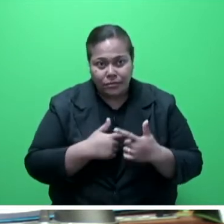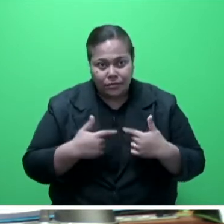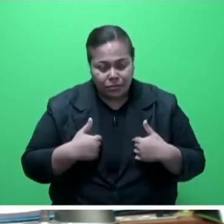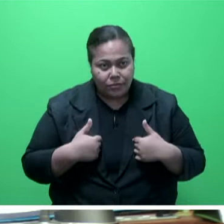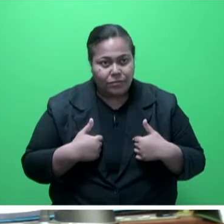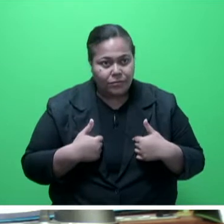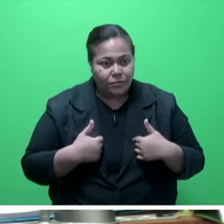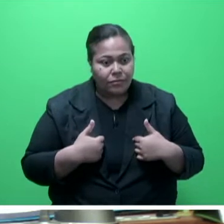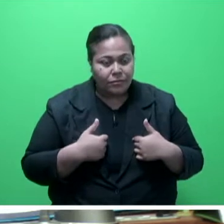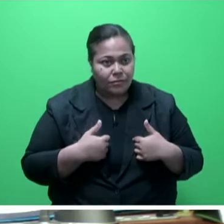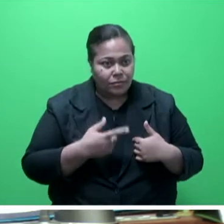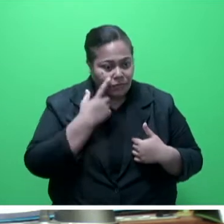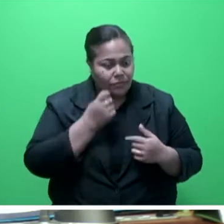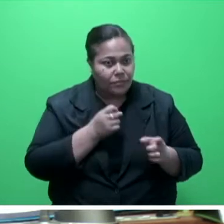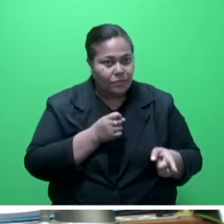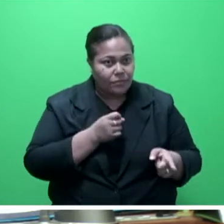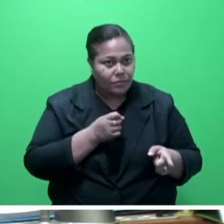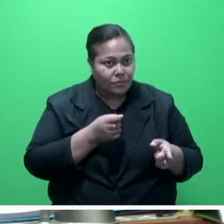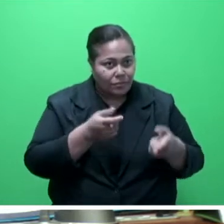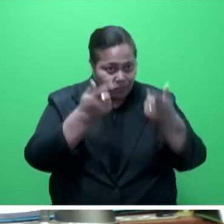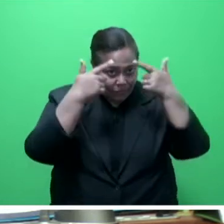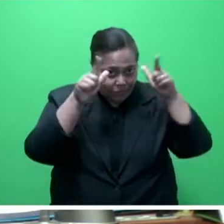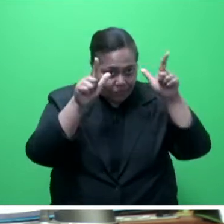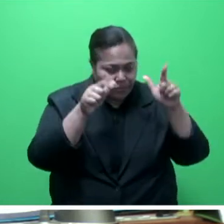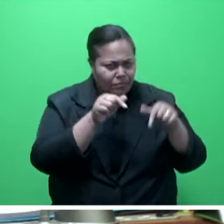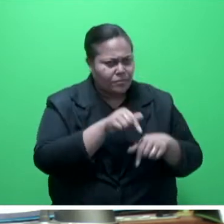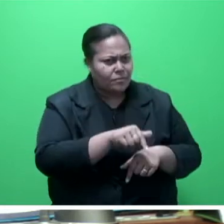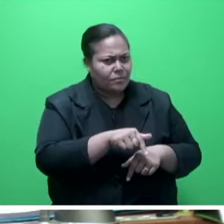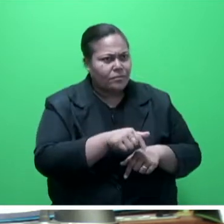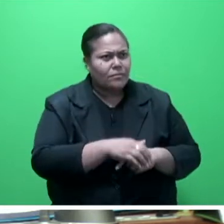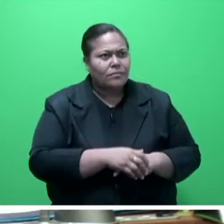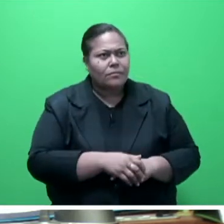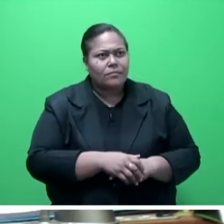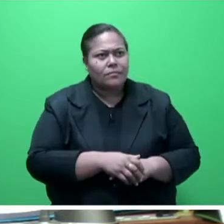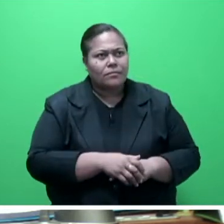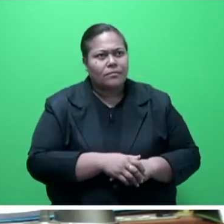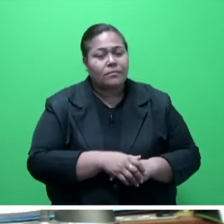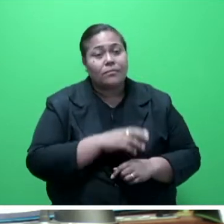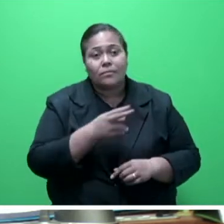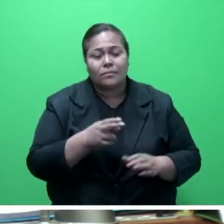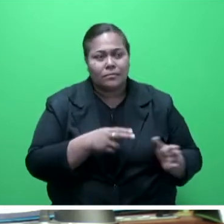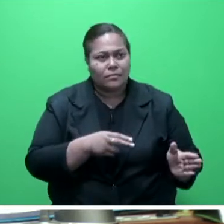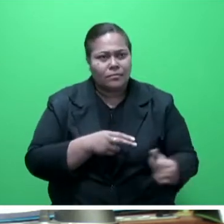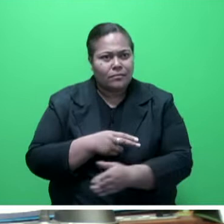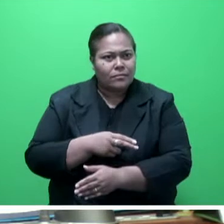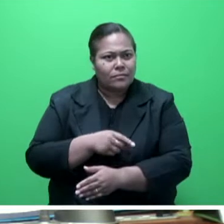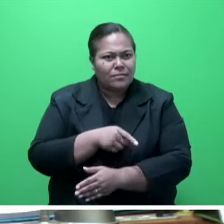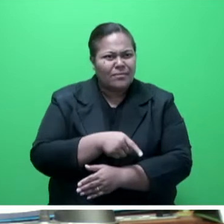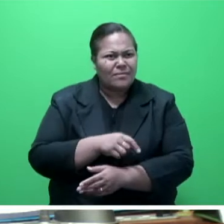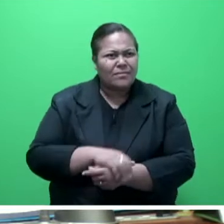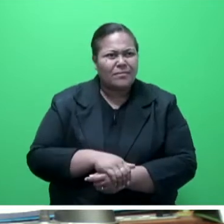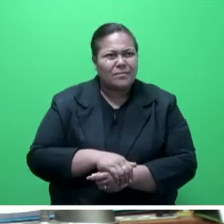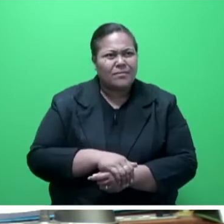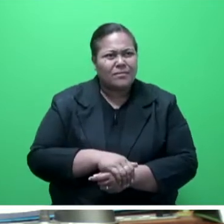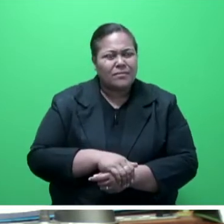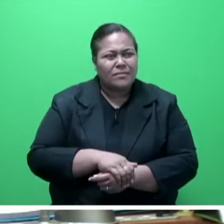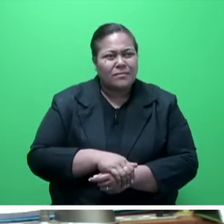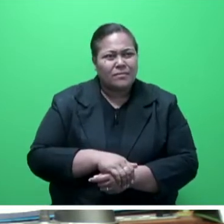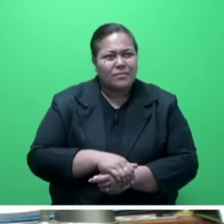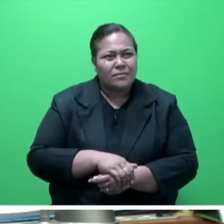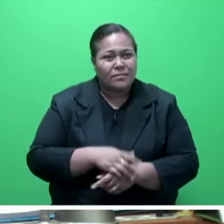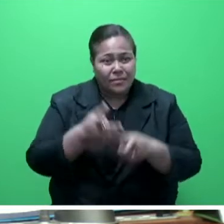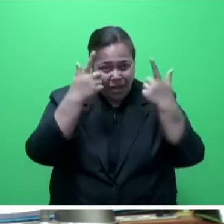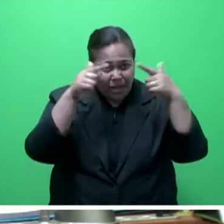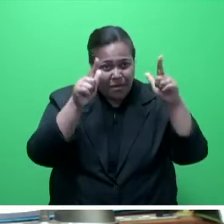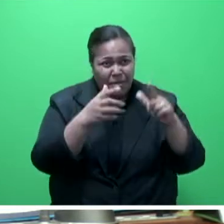be positive with TB and brucellosis, then you cull that animal, and therefore that reduces